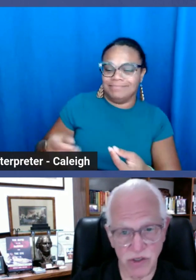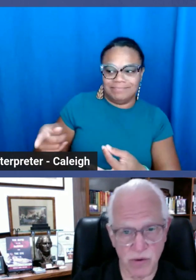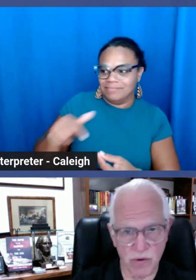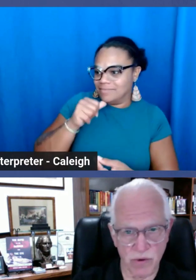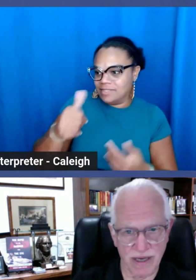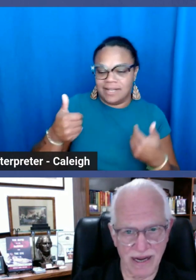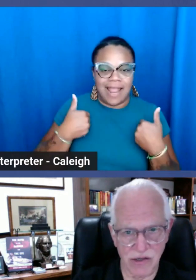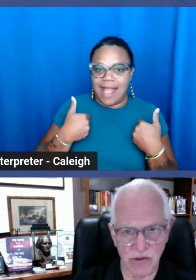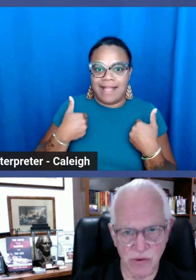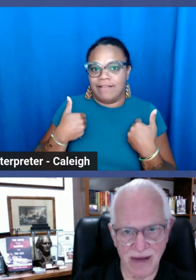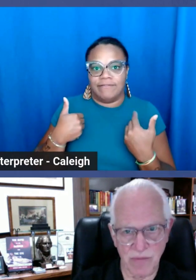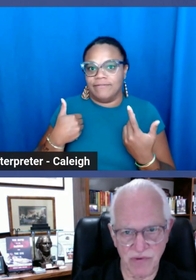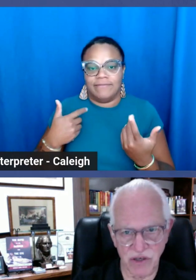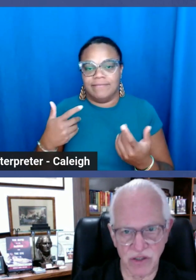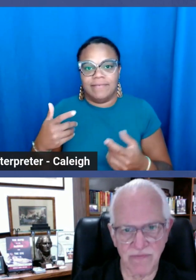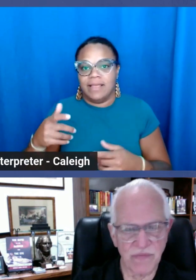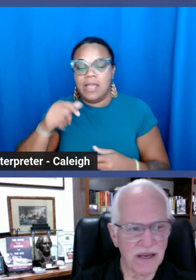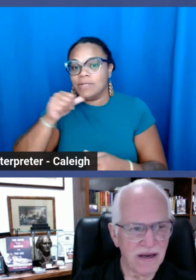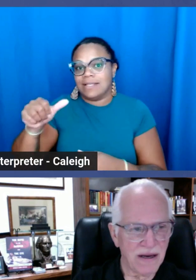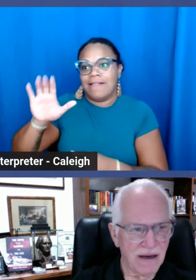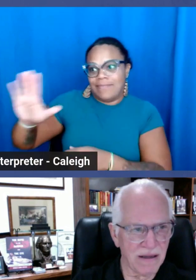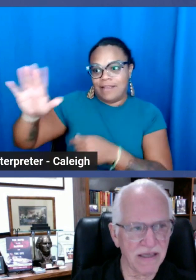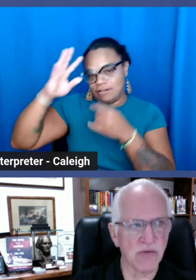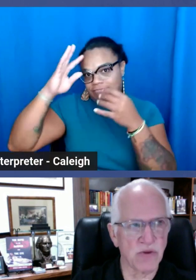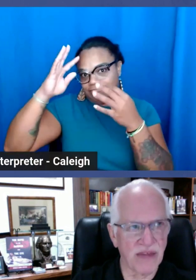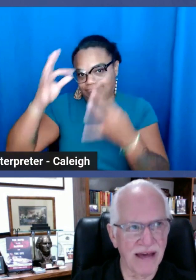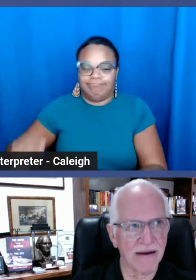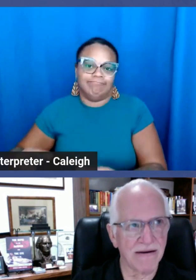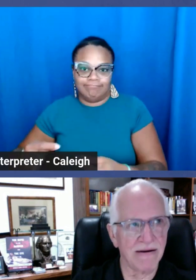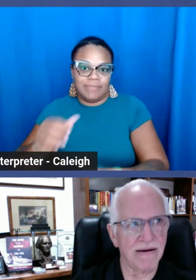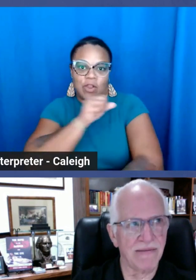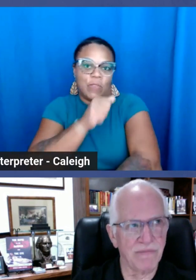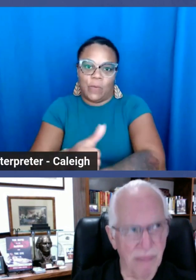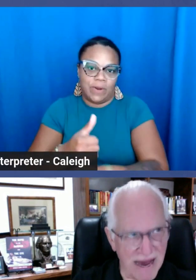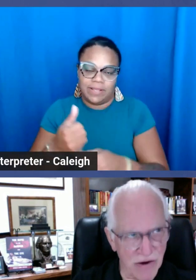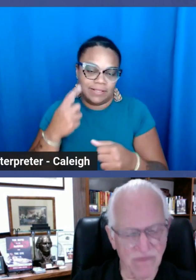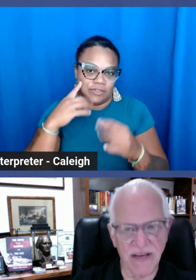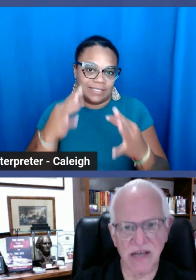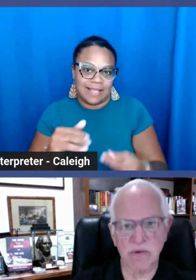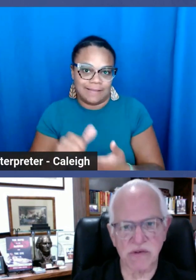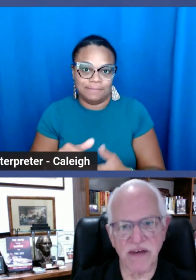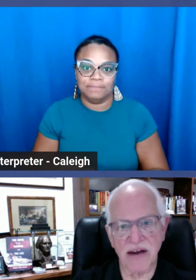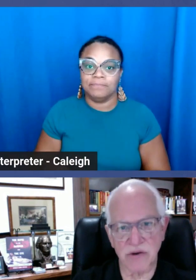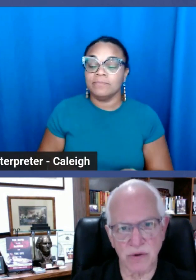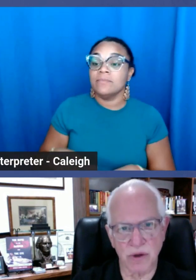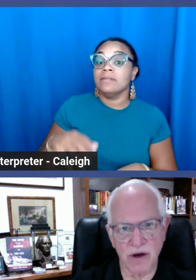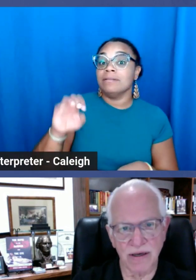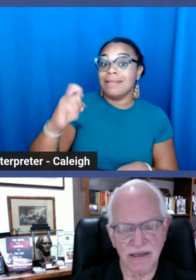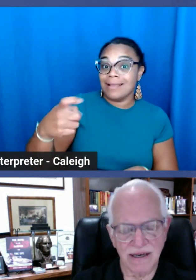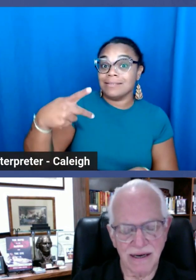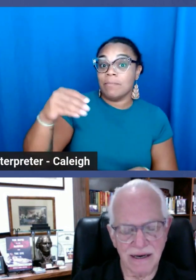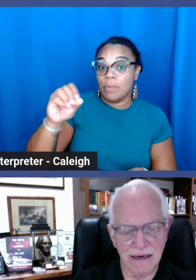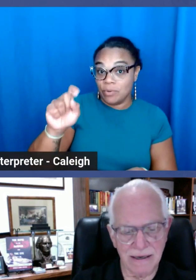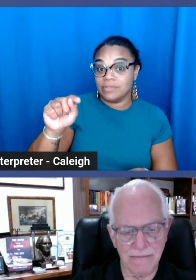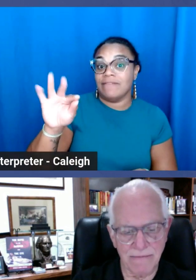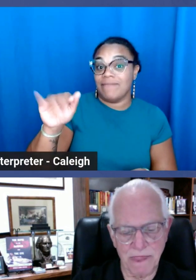to issue a ruling as to that provision. At least with that matter of the ex post facto law,